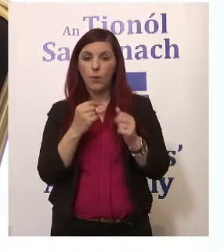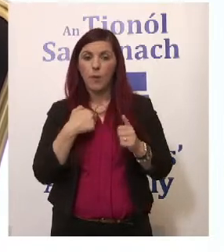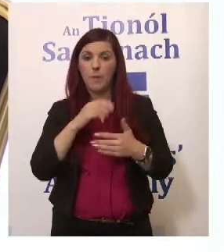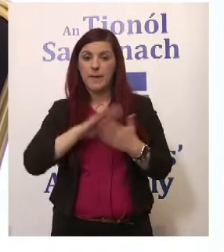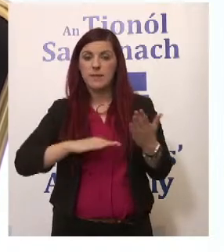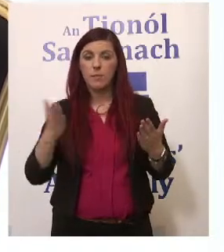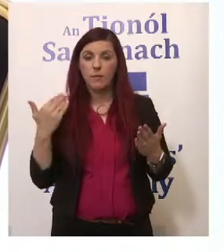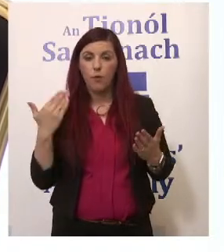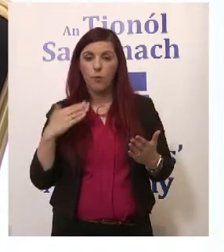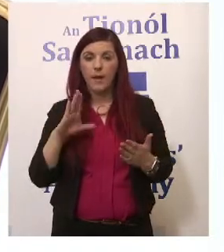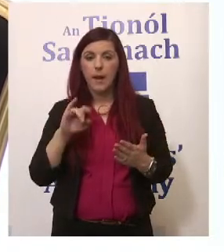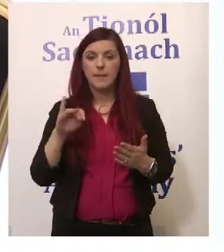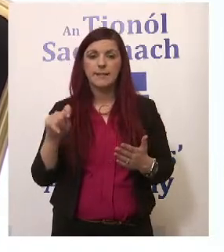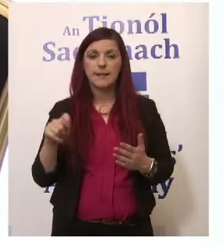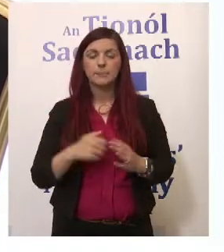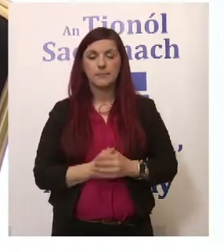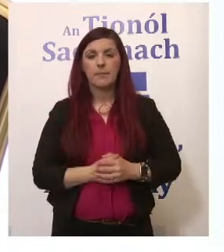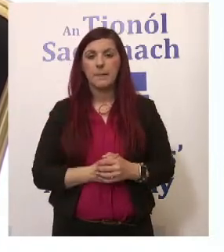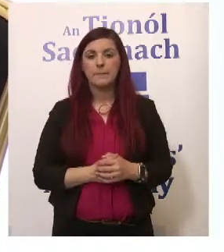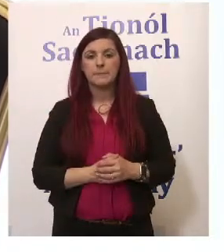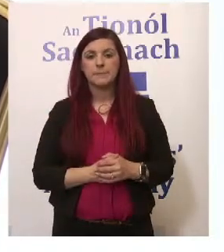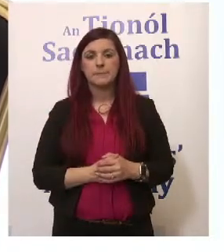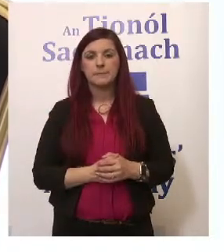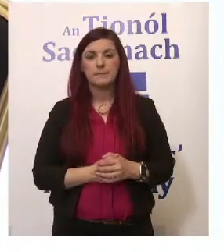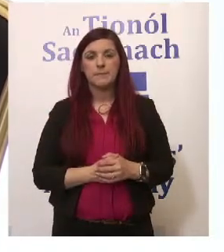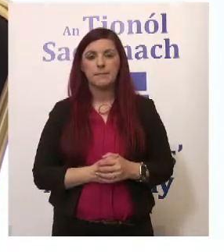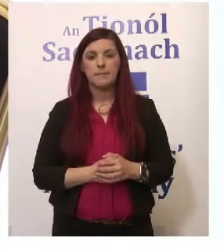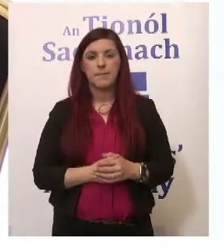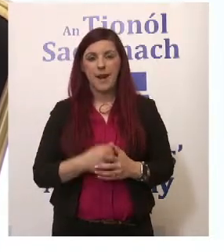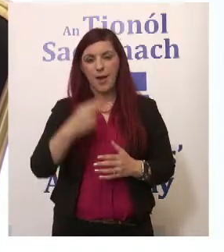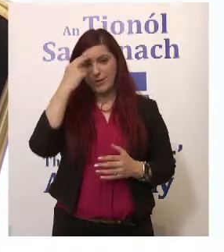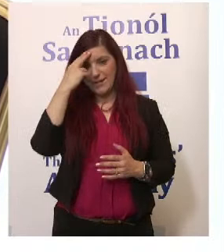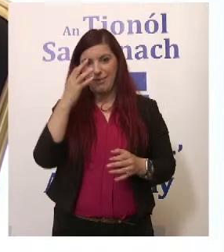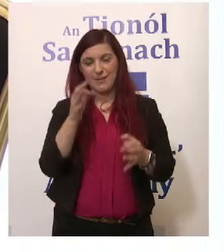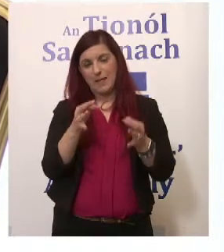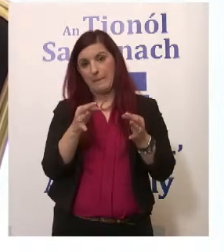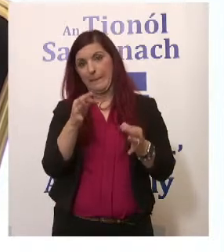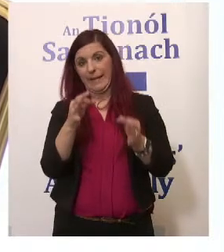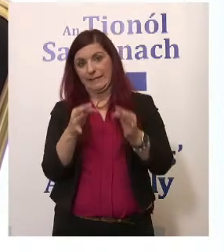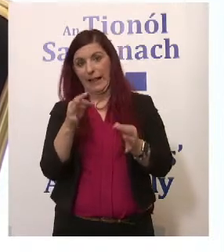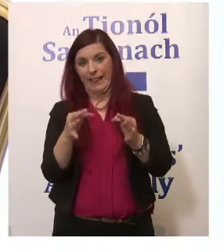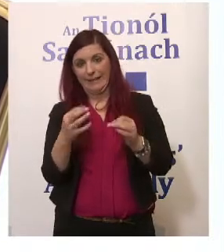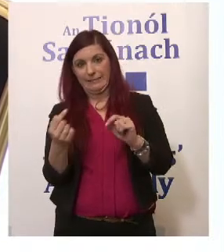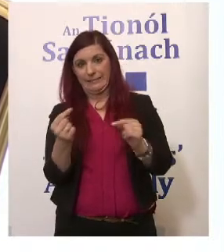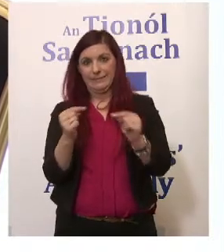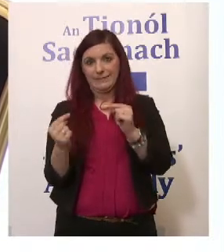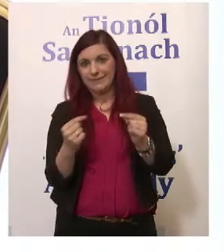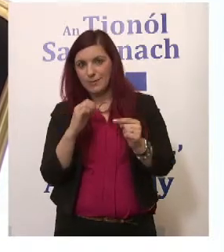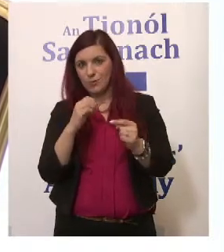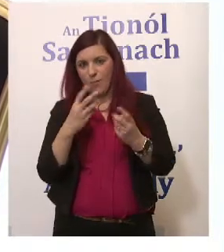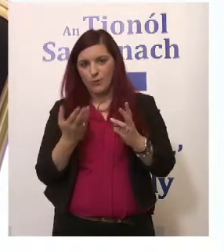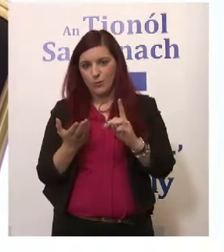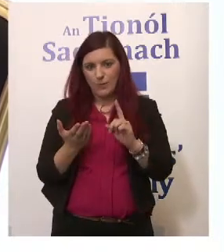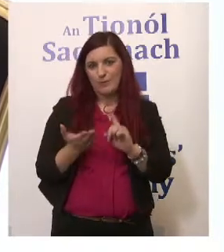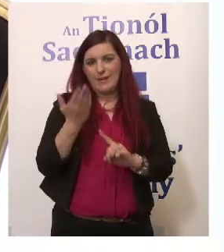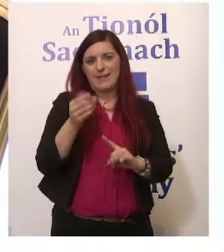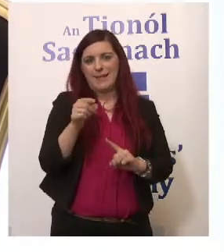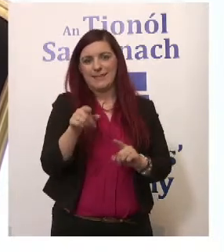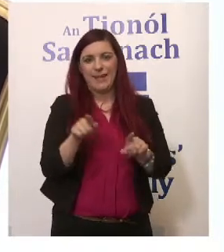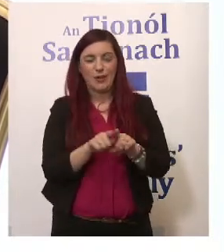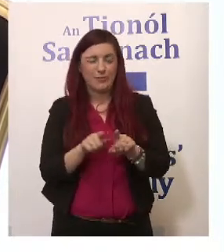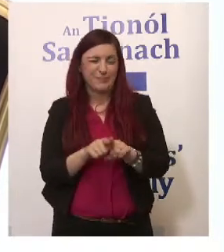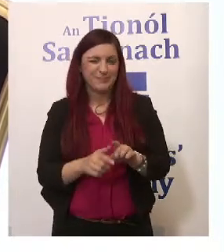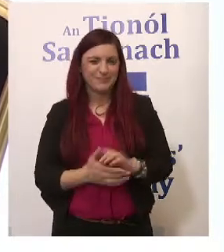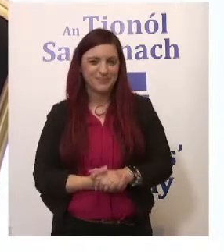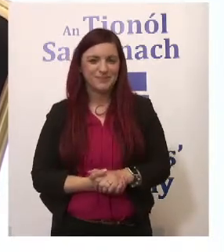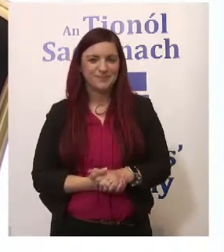we stand out would be increasing the property tax. But I do appreciate for the political people in the room that that's not an entirely popular thing to be knocking on